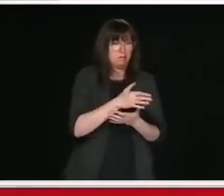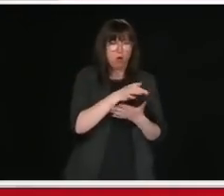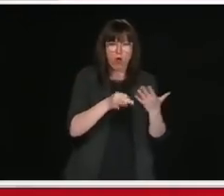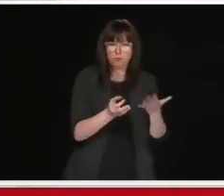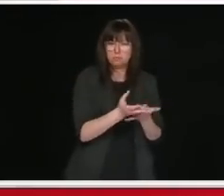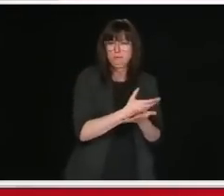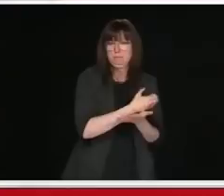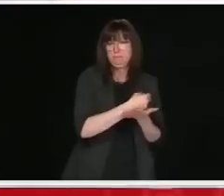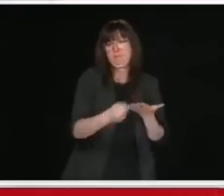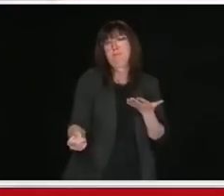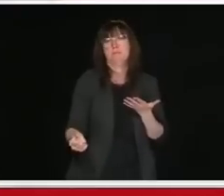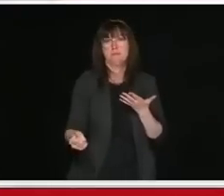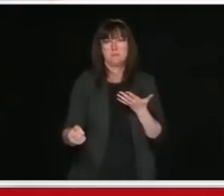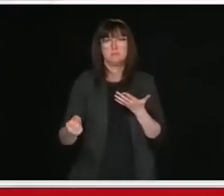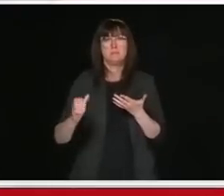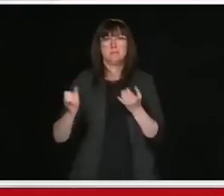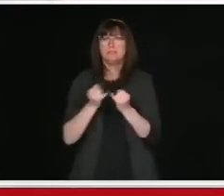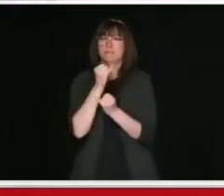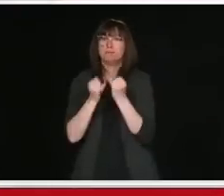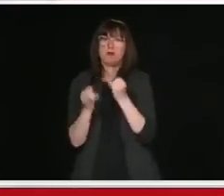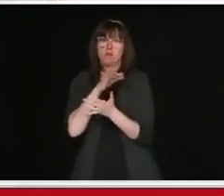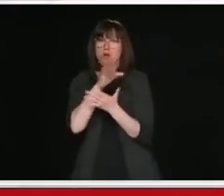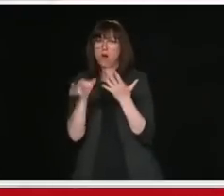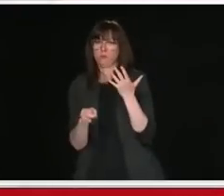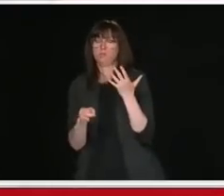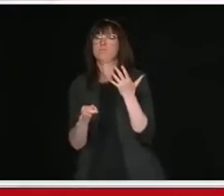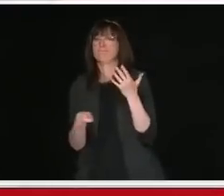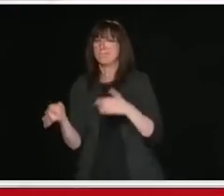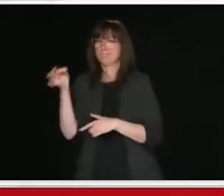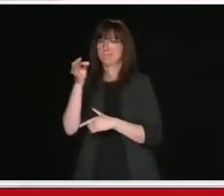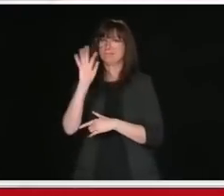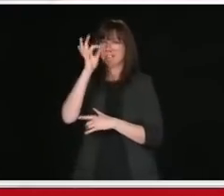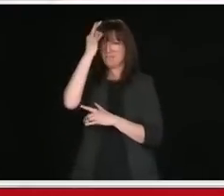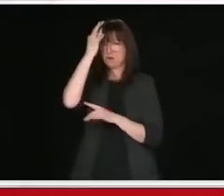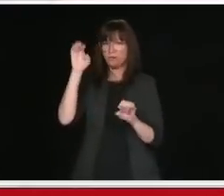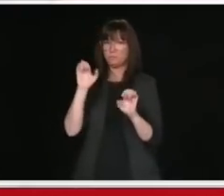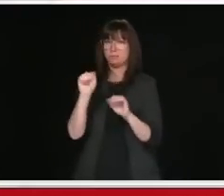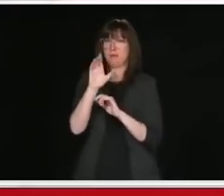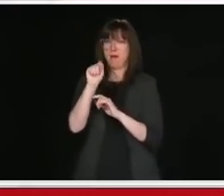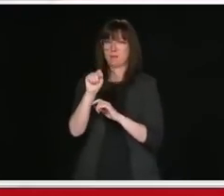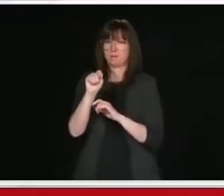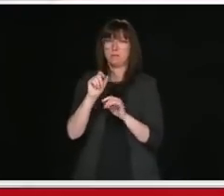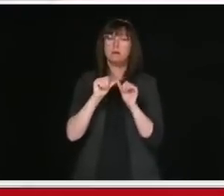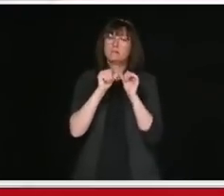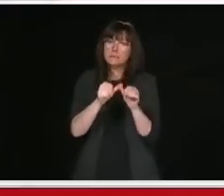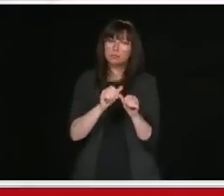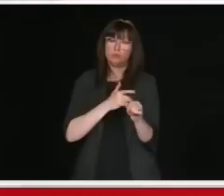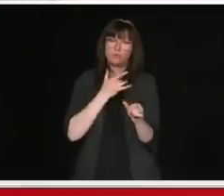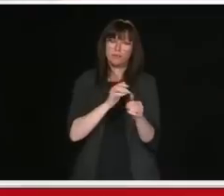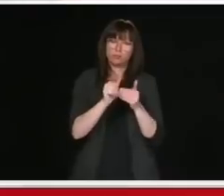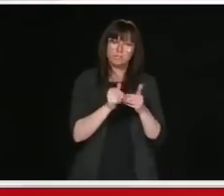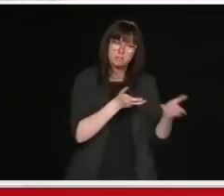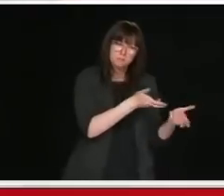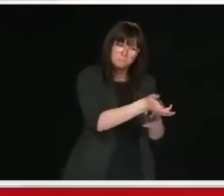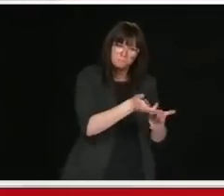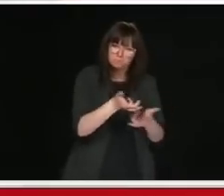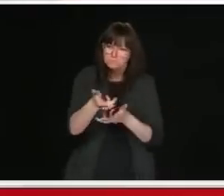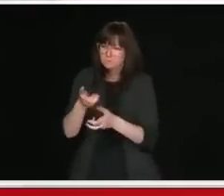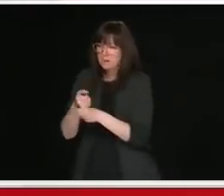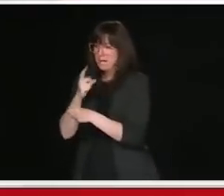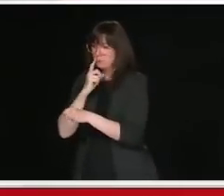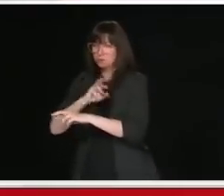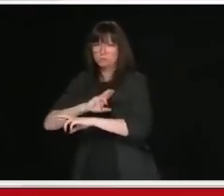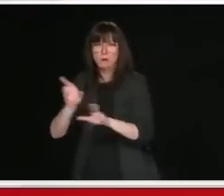to work very, very closely with the provinces and all jurisdictions to ensure that the tools that everyone has at different